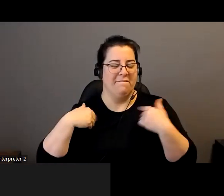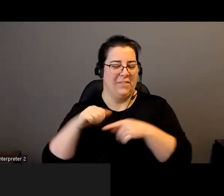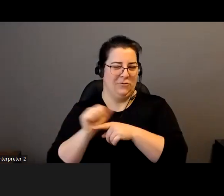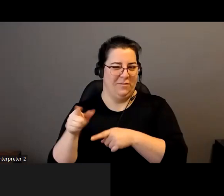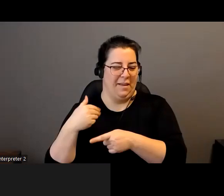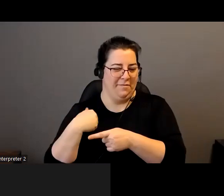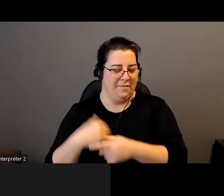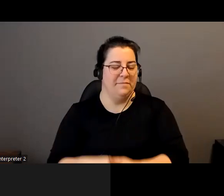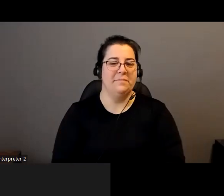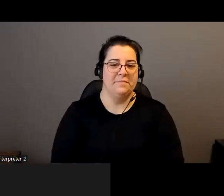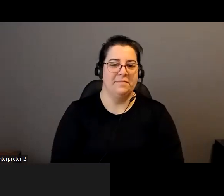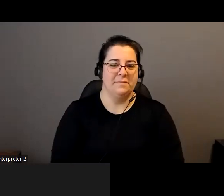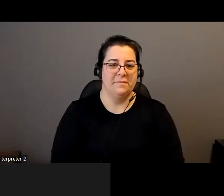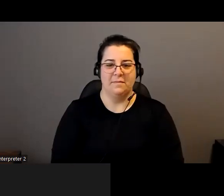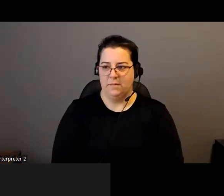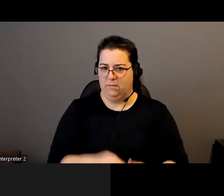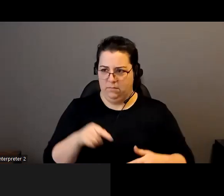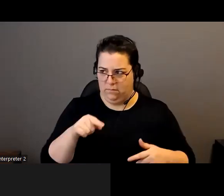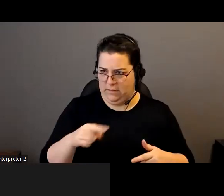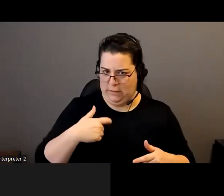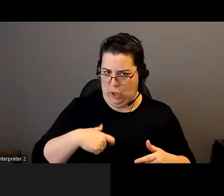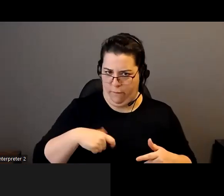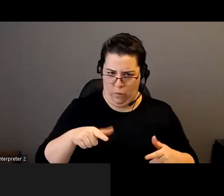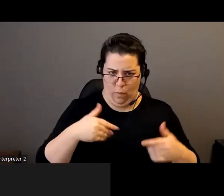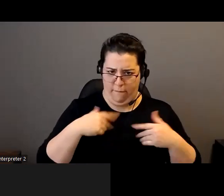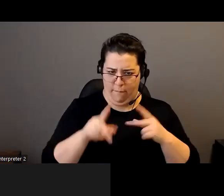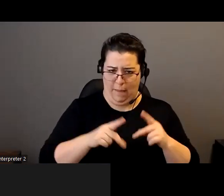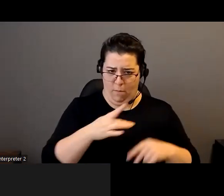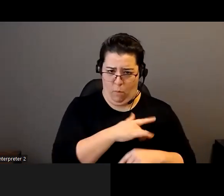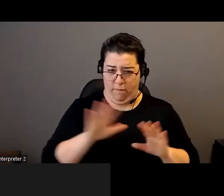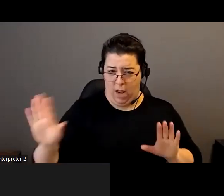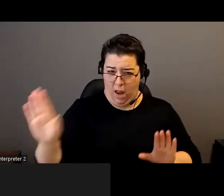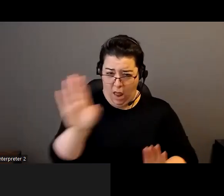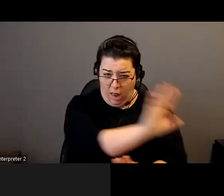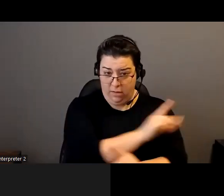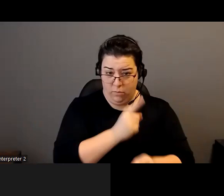all over at this. Yeah. So if you have a provincial or territorial network,